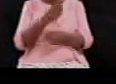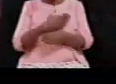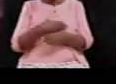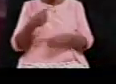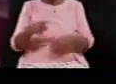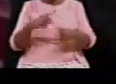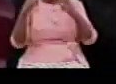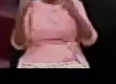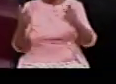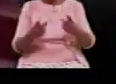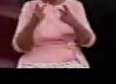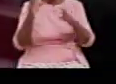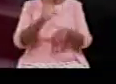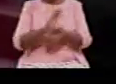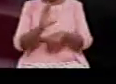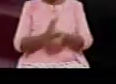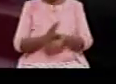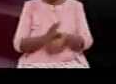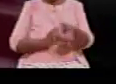church said,